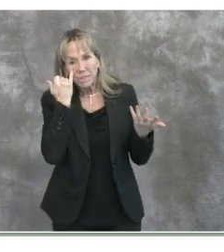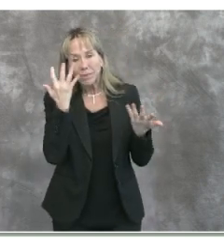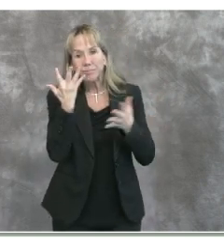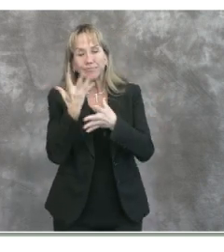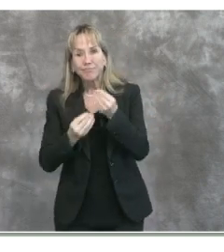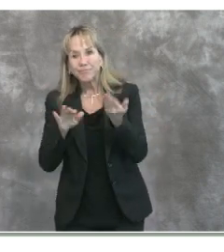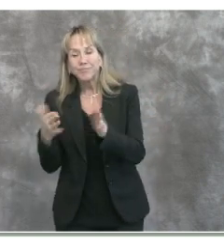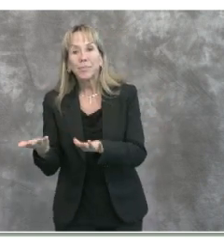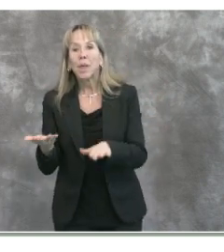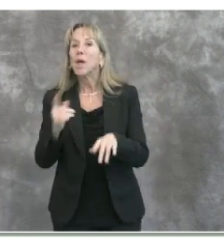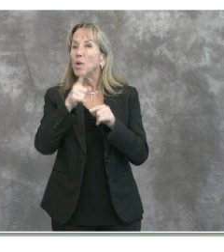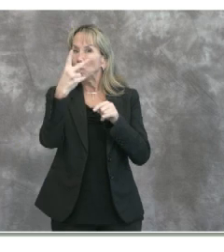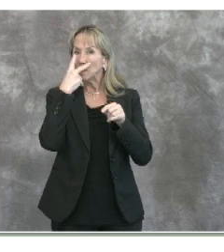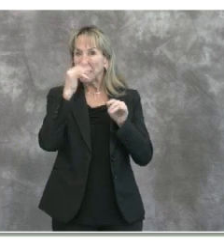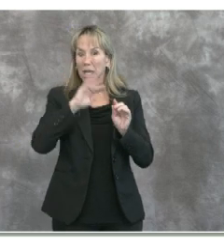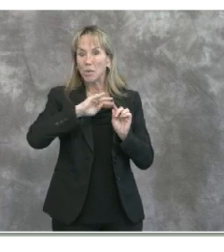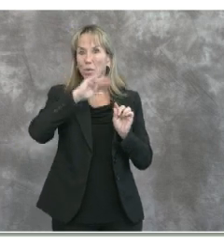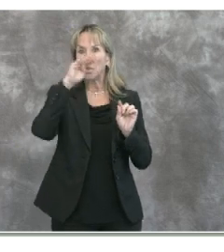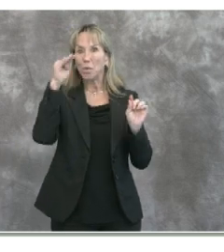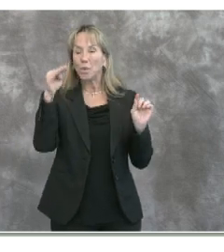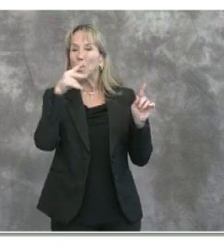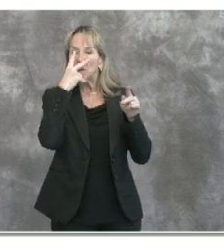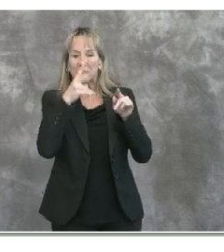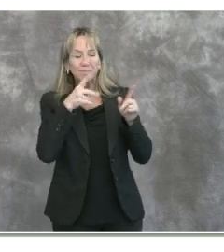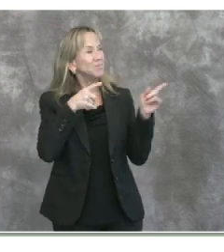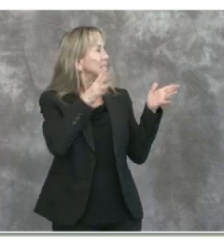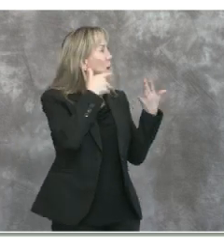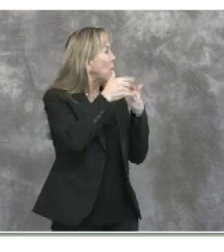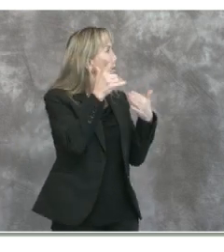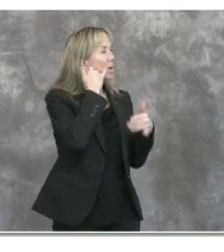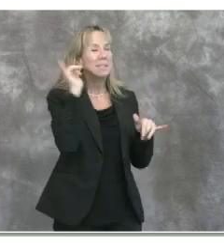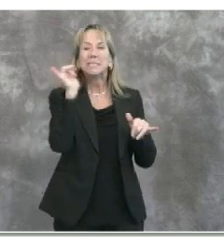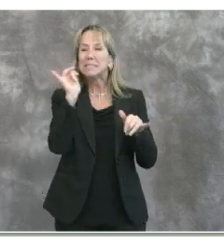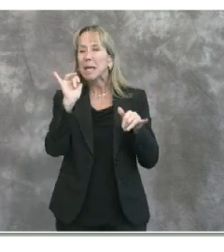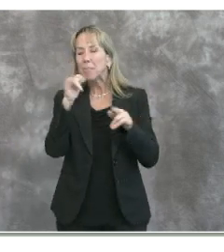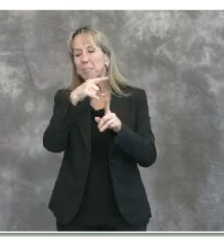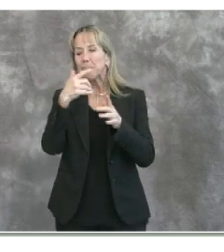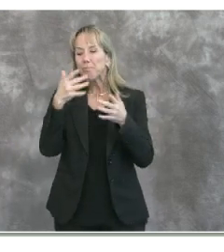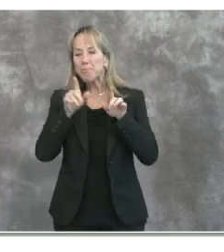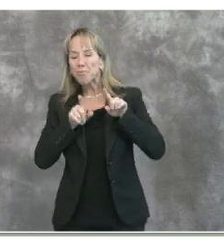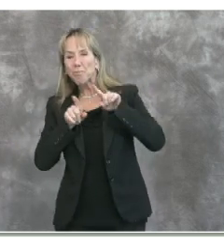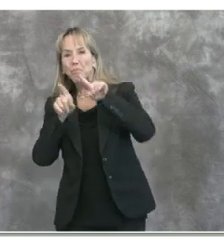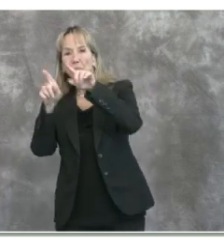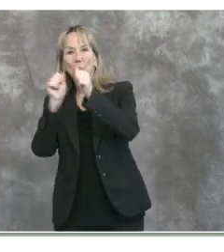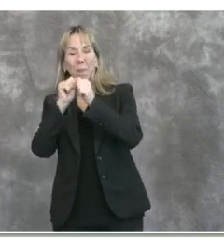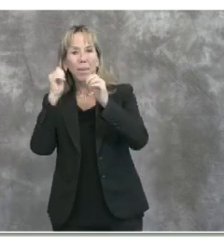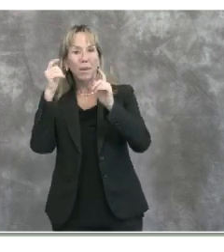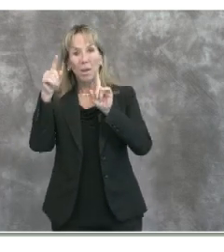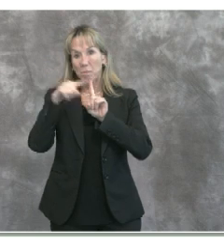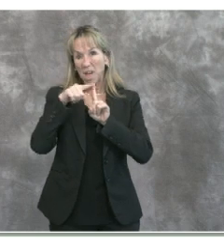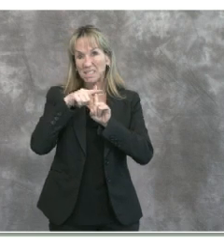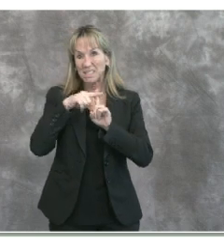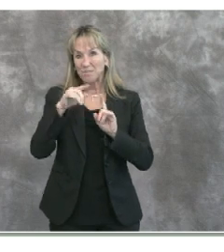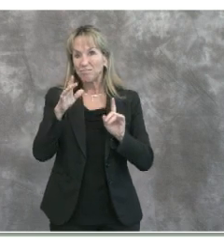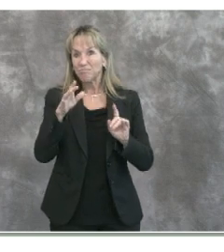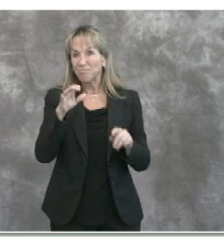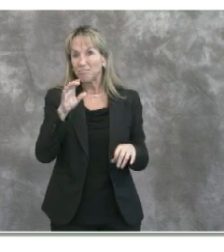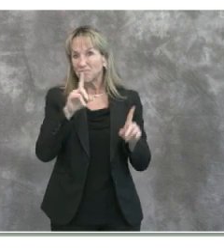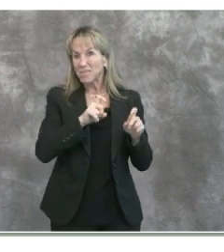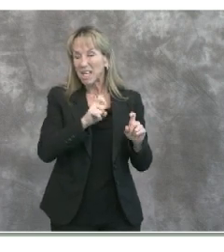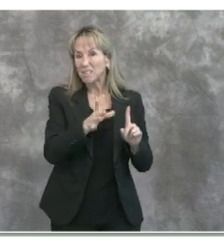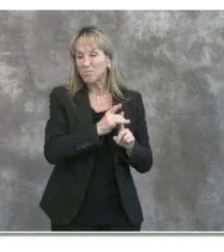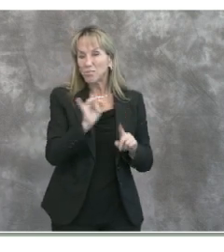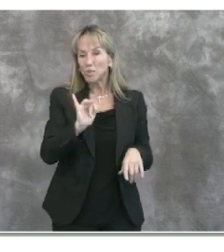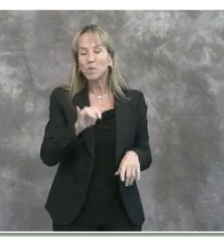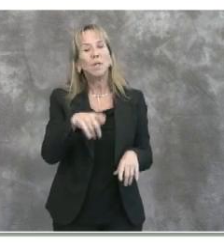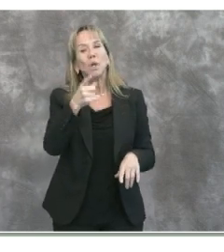will mirror reasonably closely in scale to the positive test. Hospitalizations at 450,